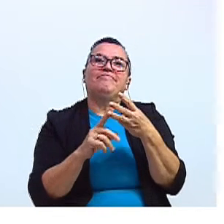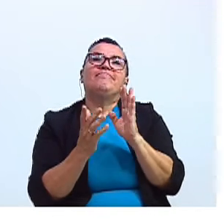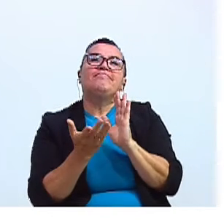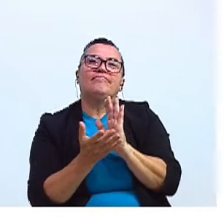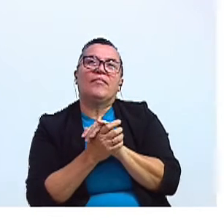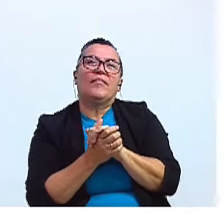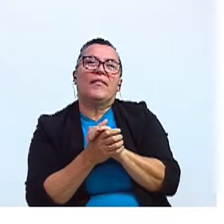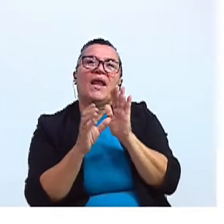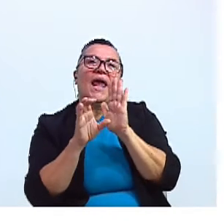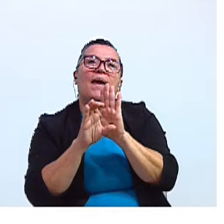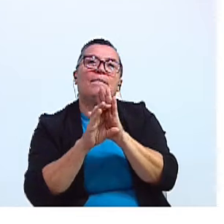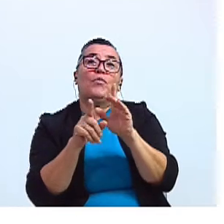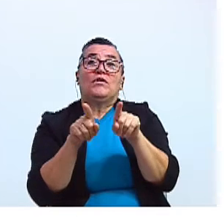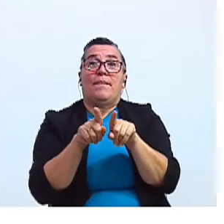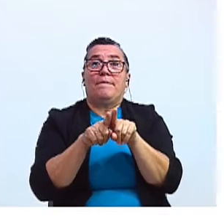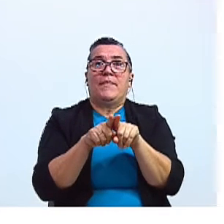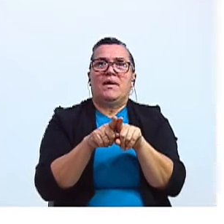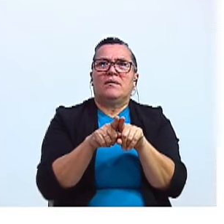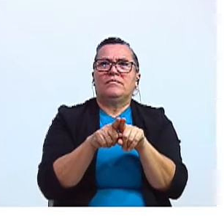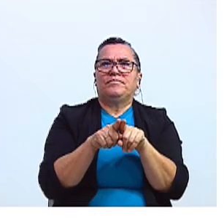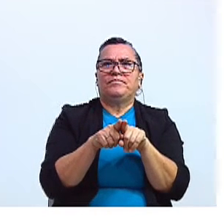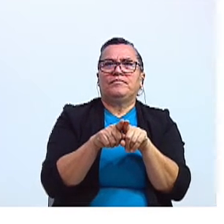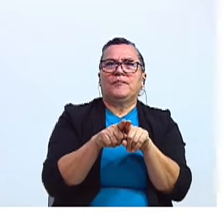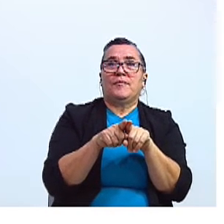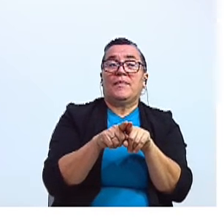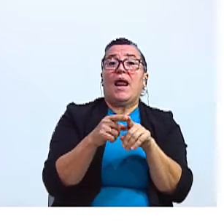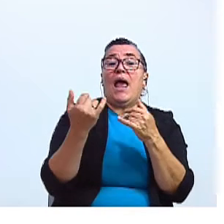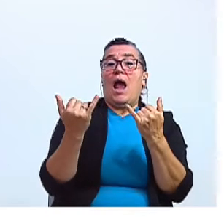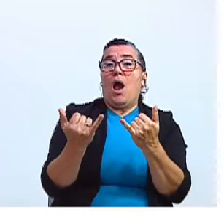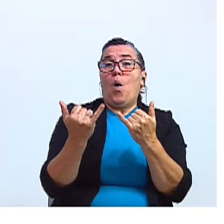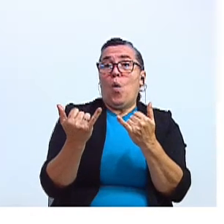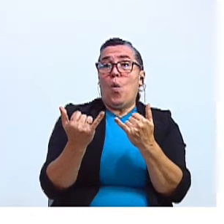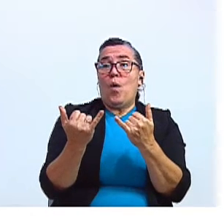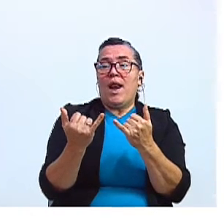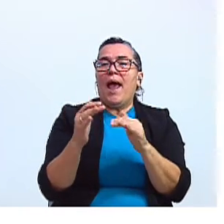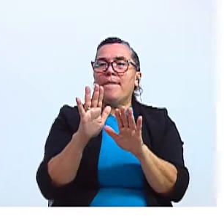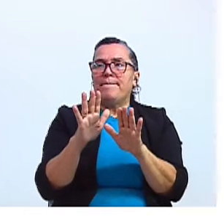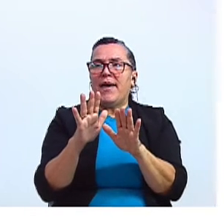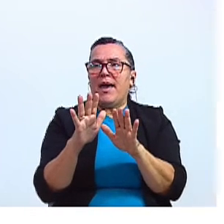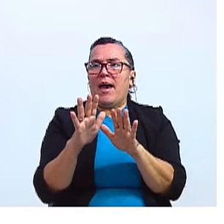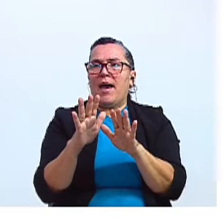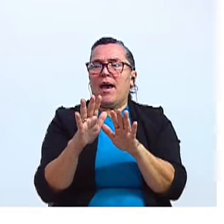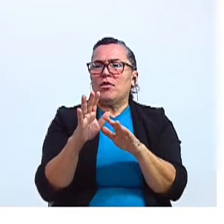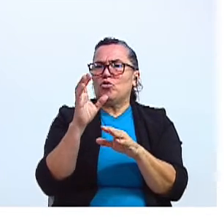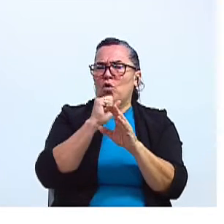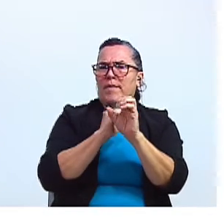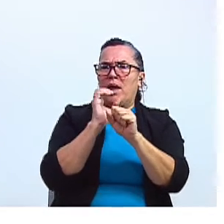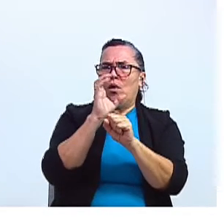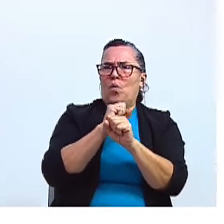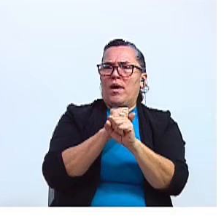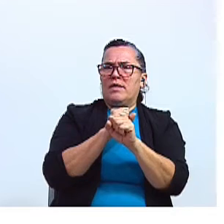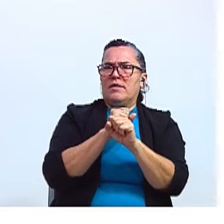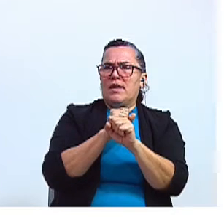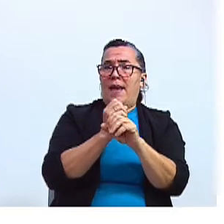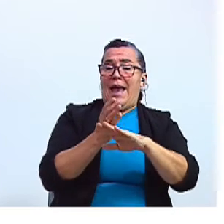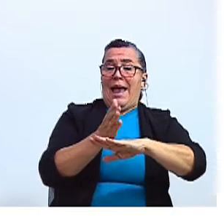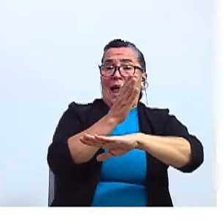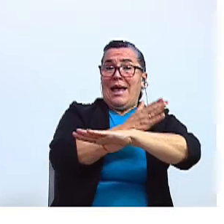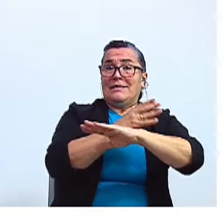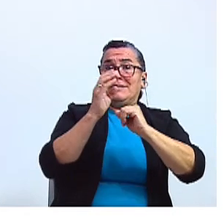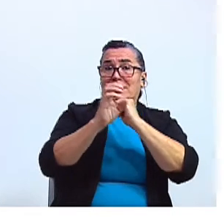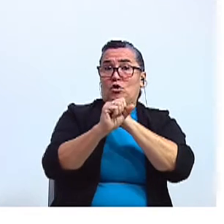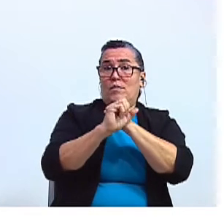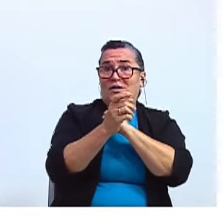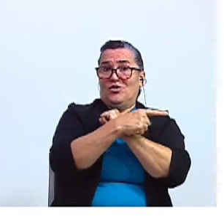Okay, very good. What is the name? Okay, now, taking into account the previous commercial you